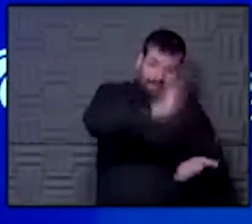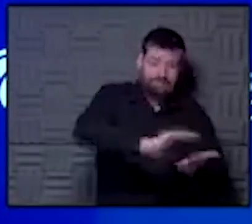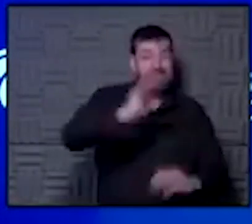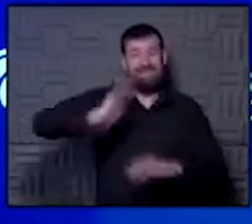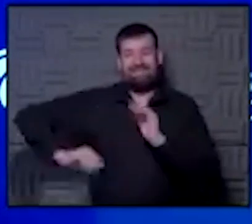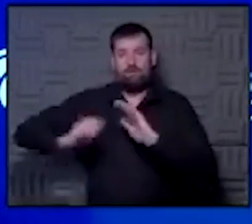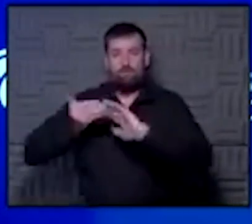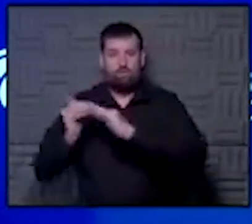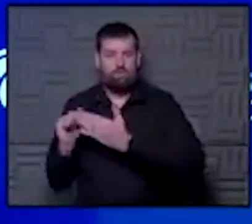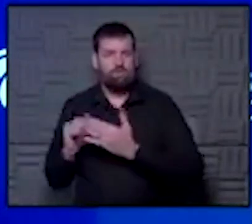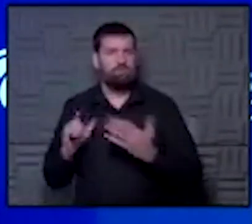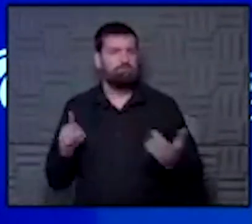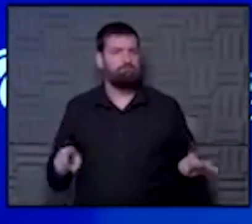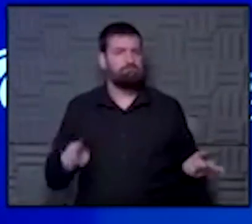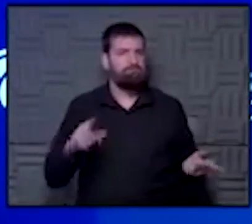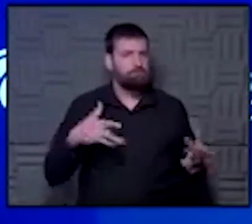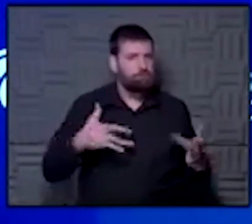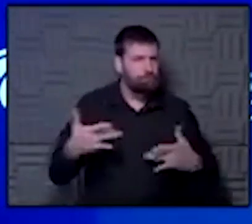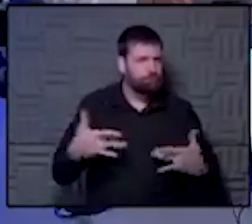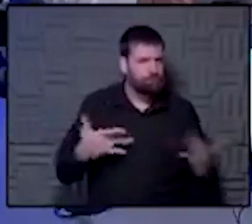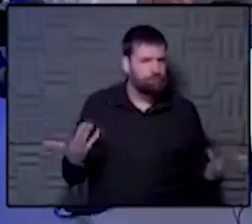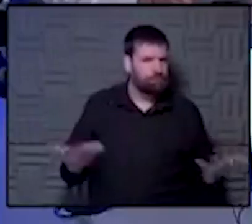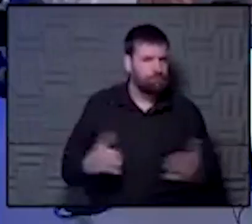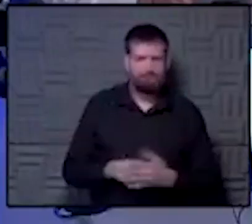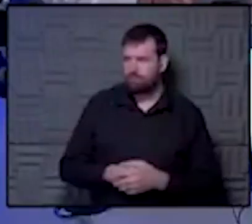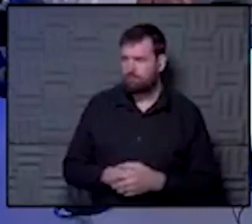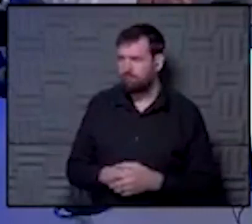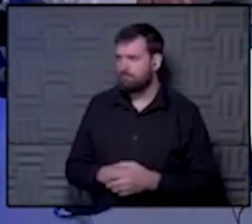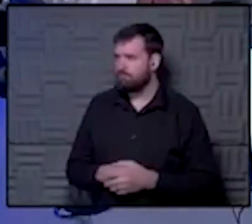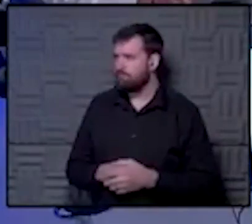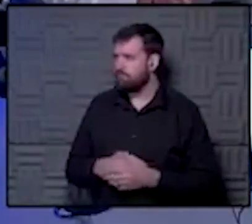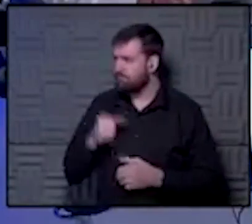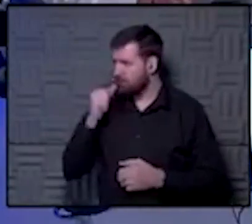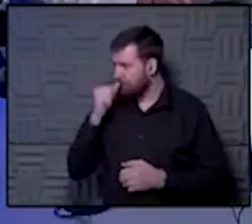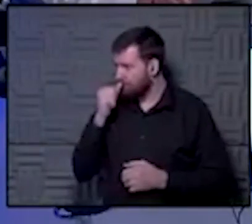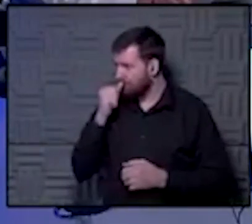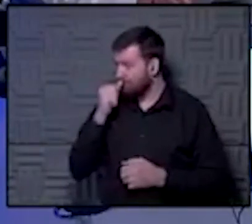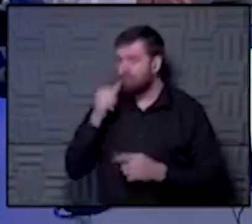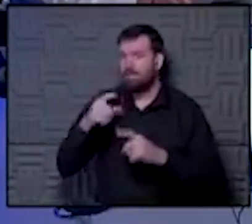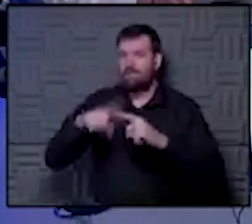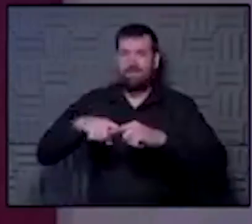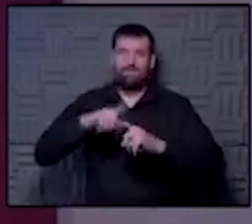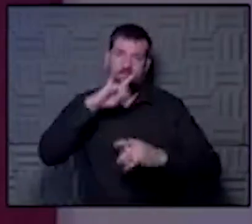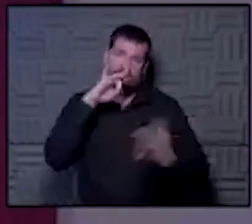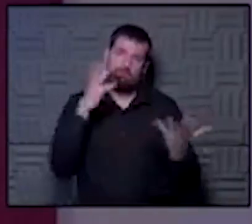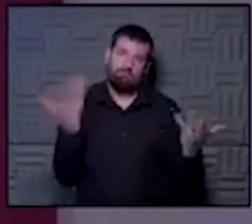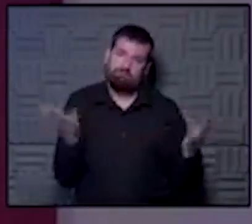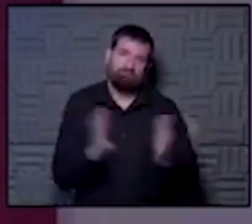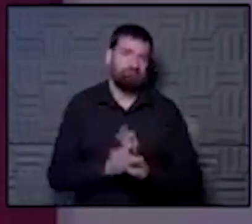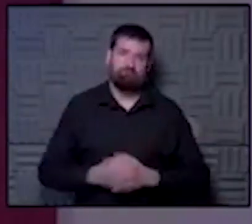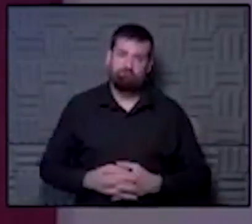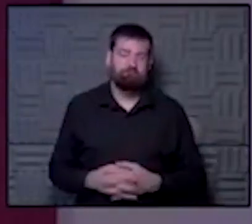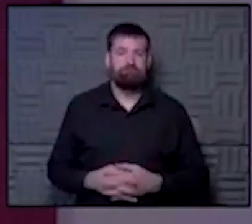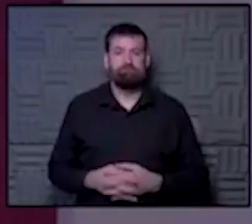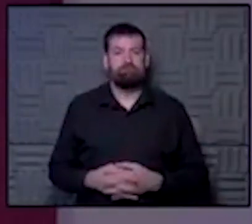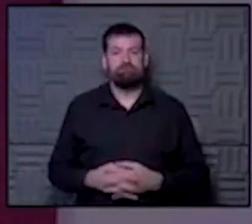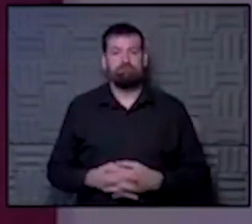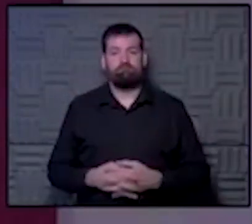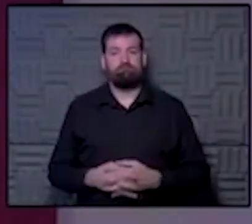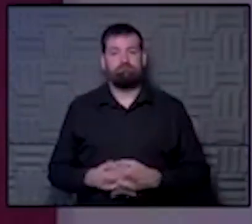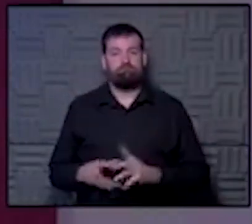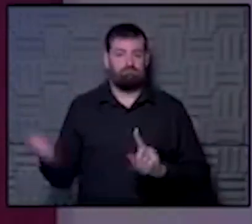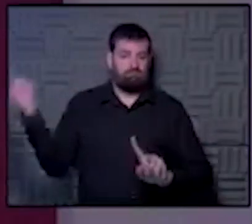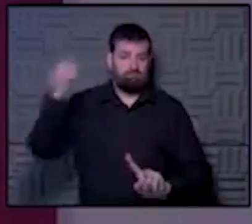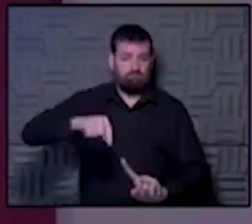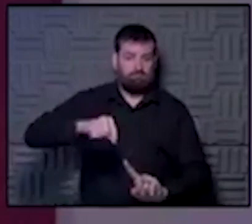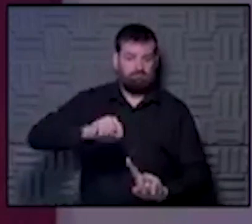have to have about that kid who comes home? I think it really is dependent on the kid, honestly. I mean, I think it's going to have to come back down to